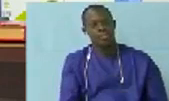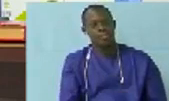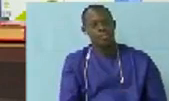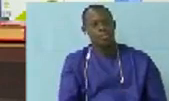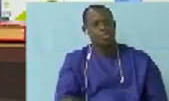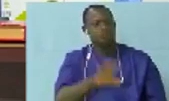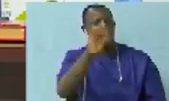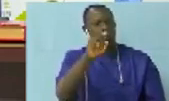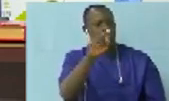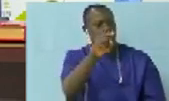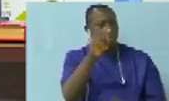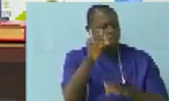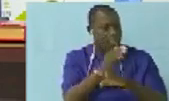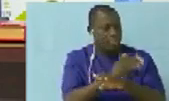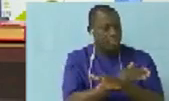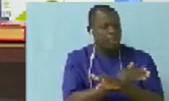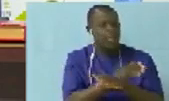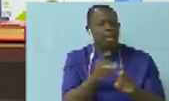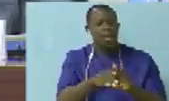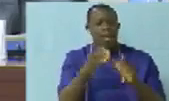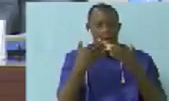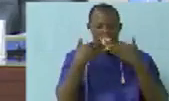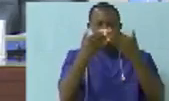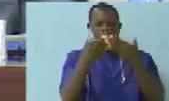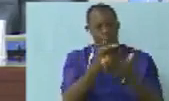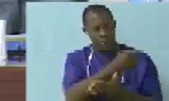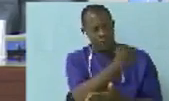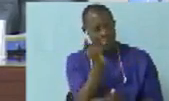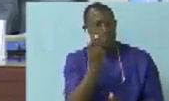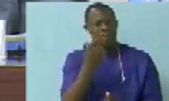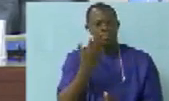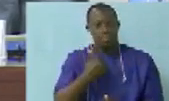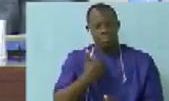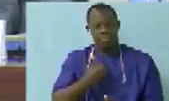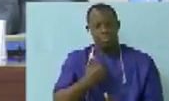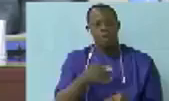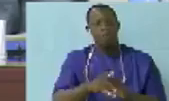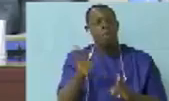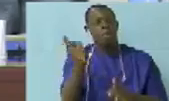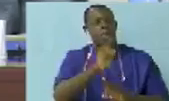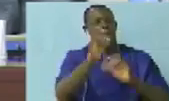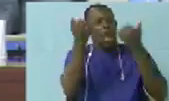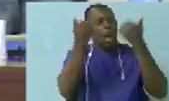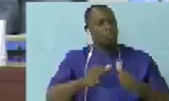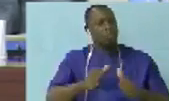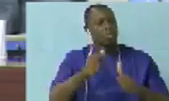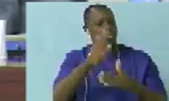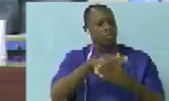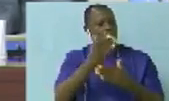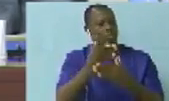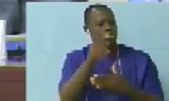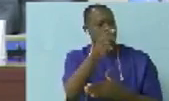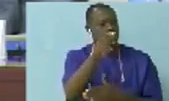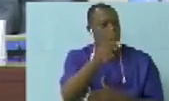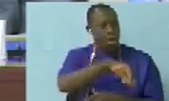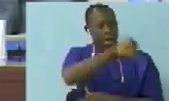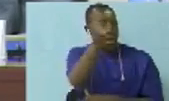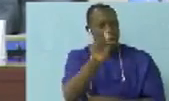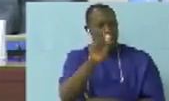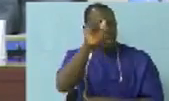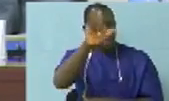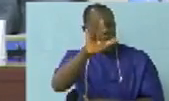Did you tell them what transpired between you